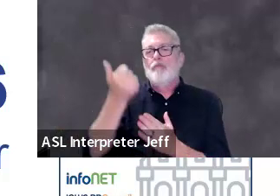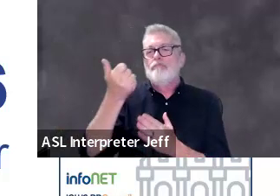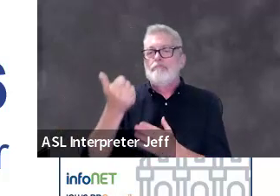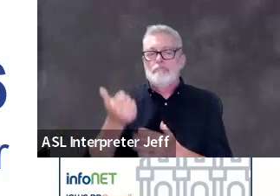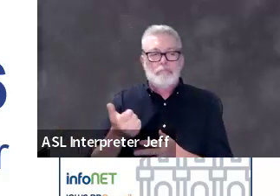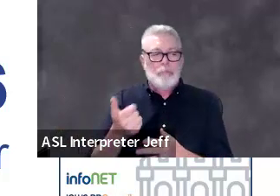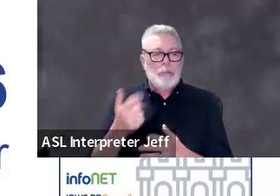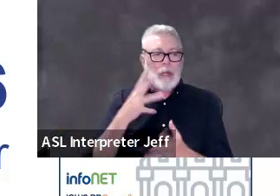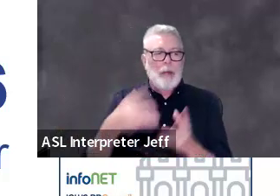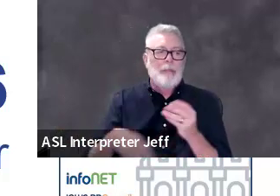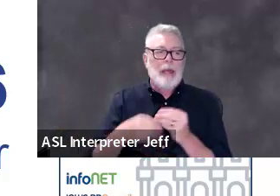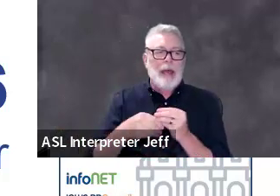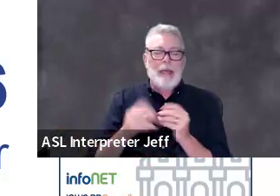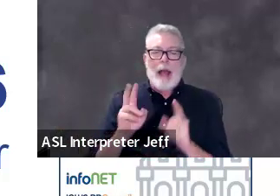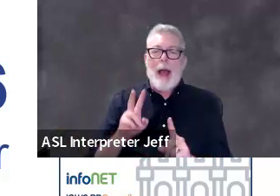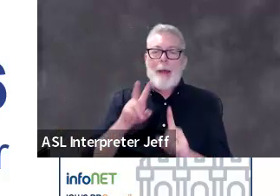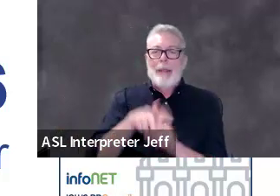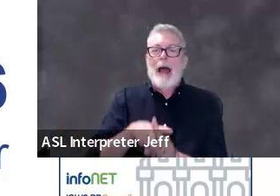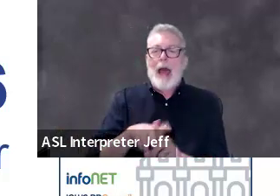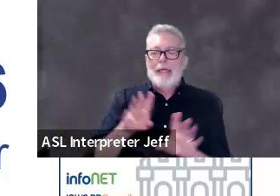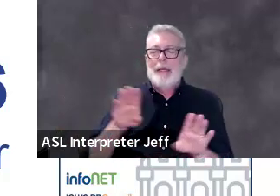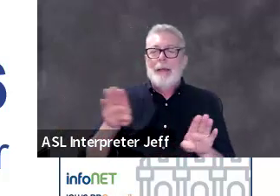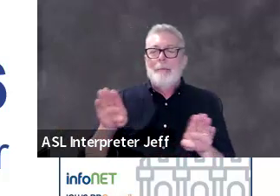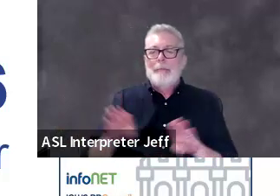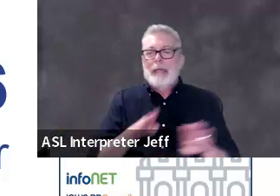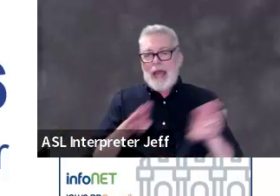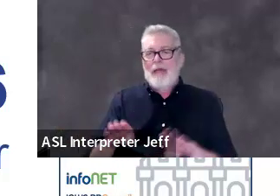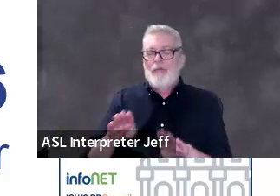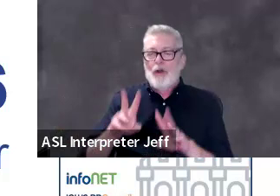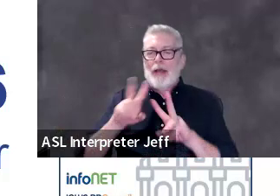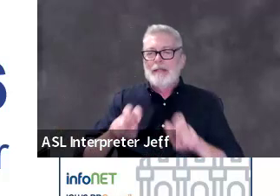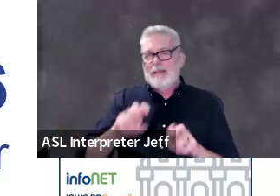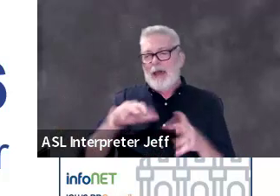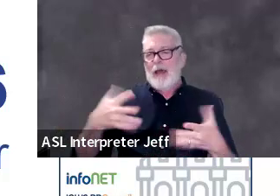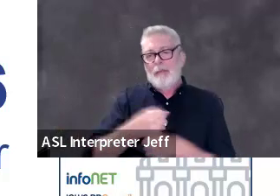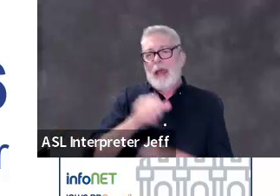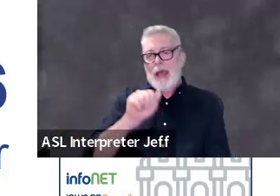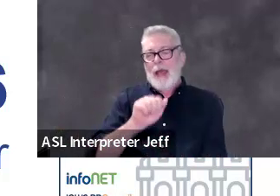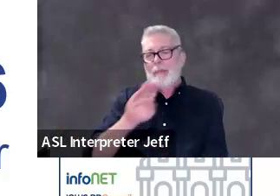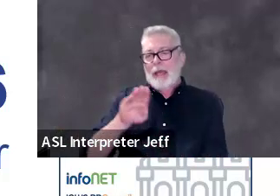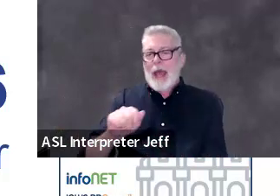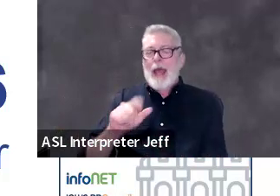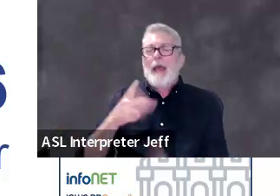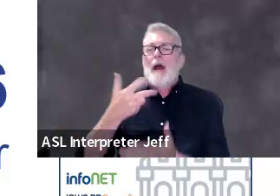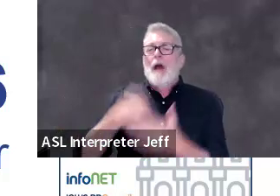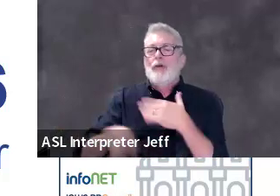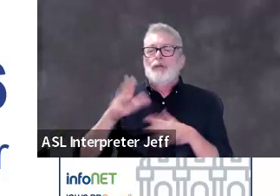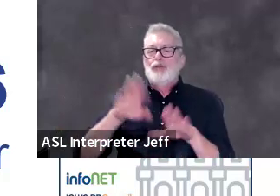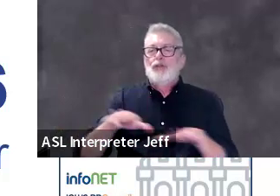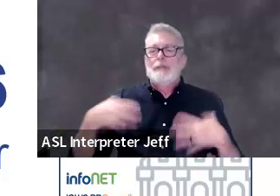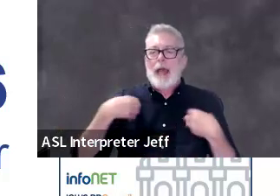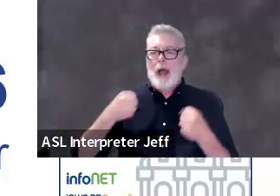adding applied behavior analysis, which is what ABA is, to the Children's Health Insurance Program